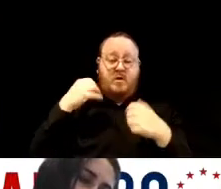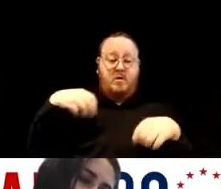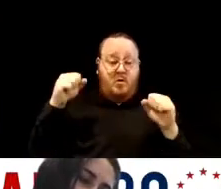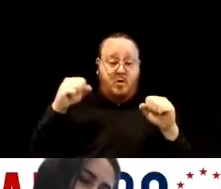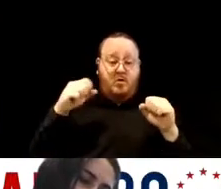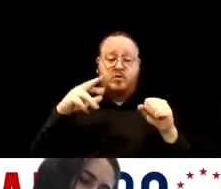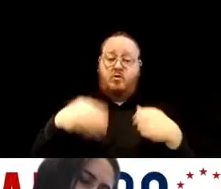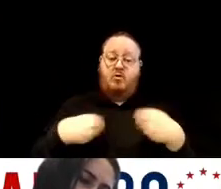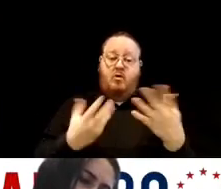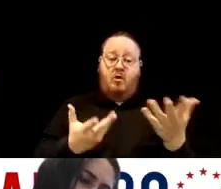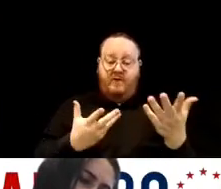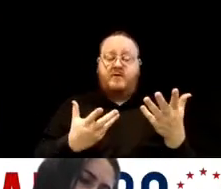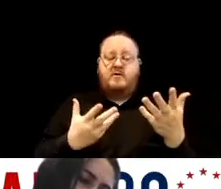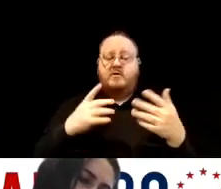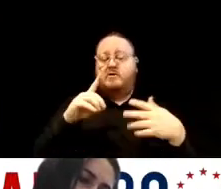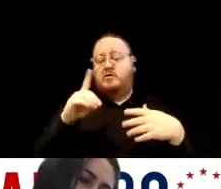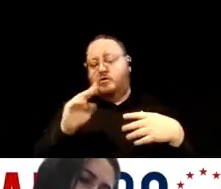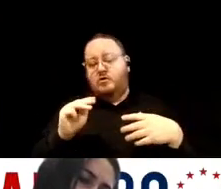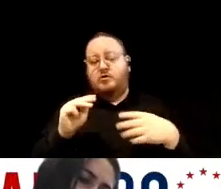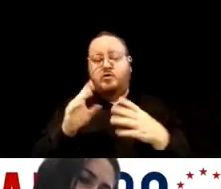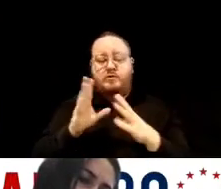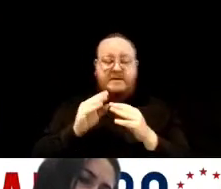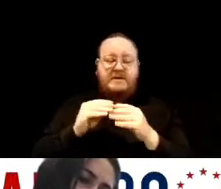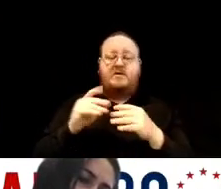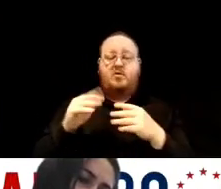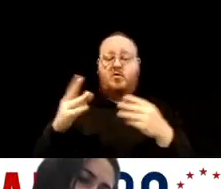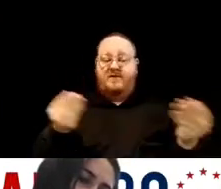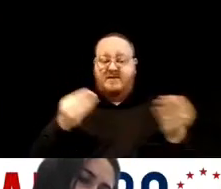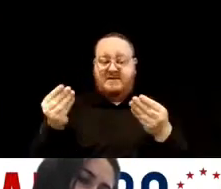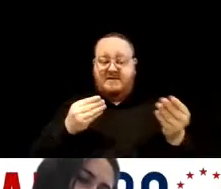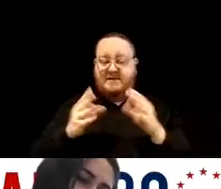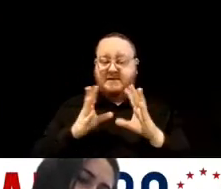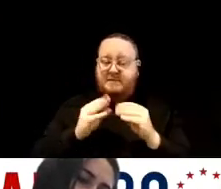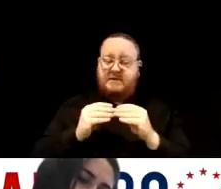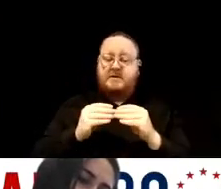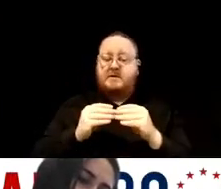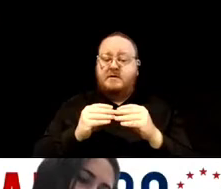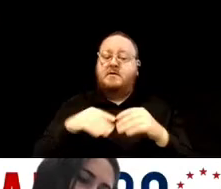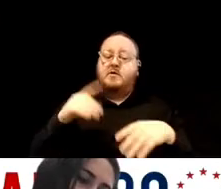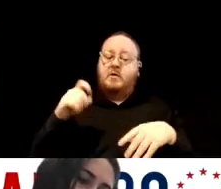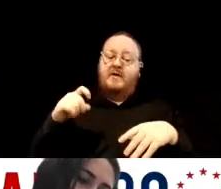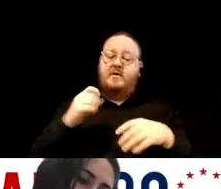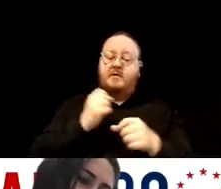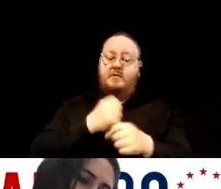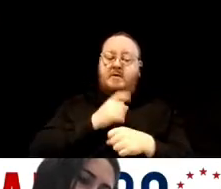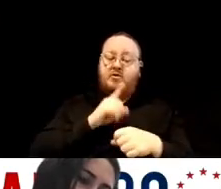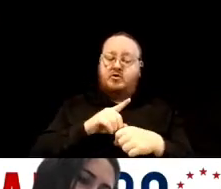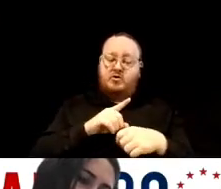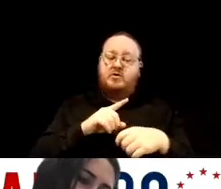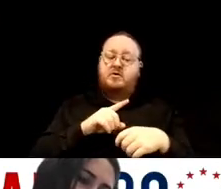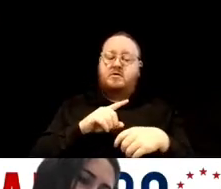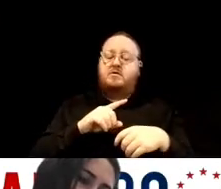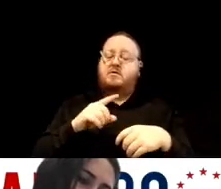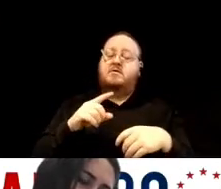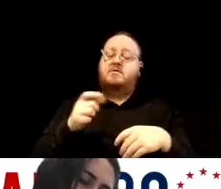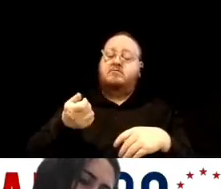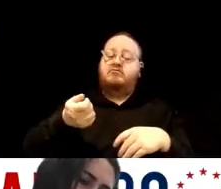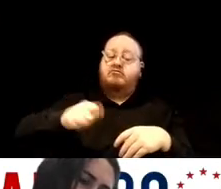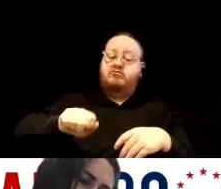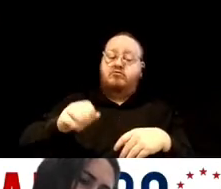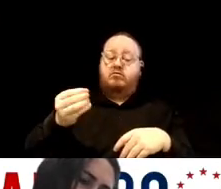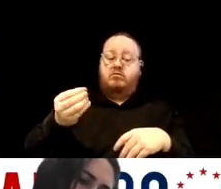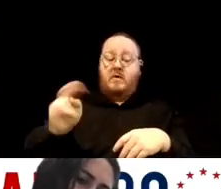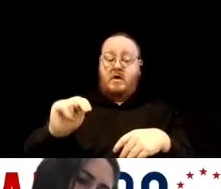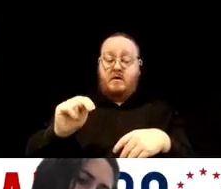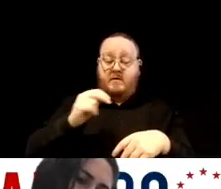say, a Zoom meeting or facilitate a Zoom meeting, then you would have to make sure to turn that option on.